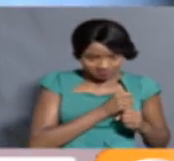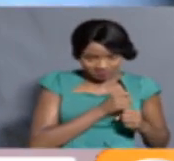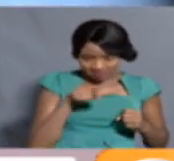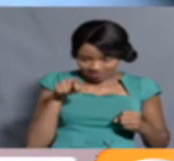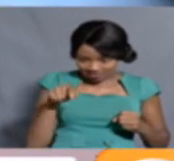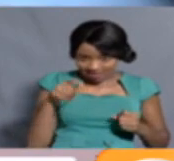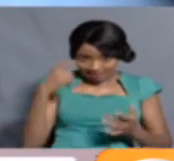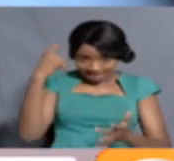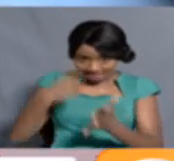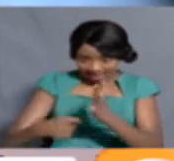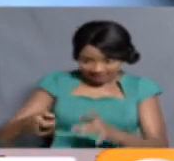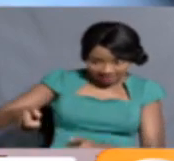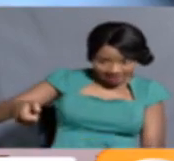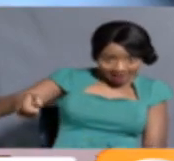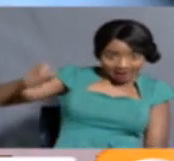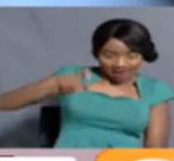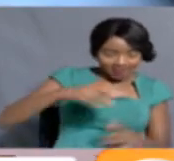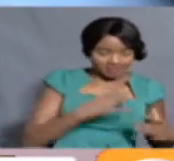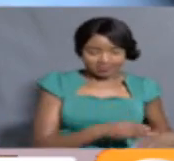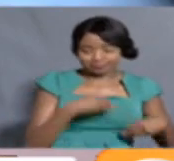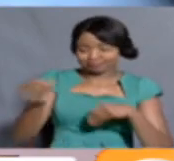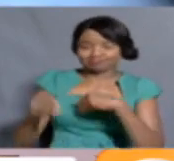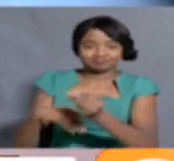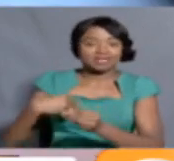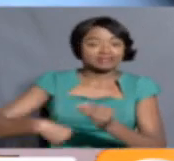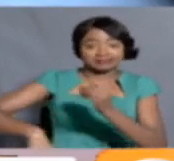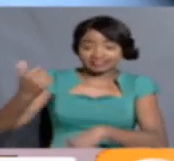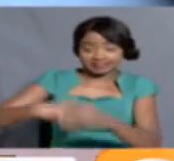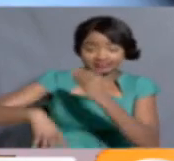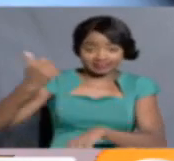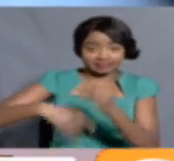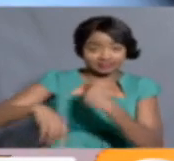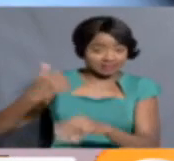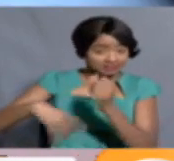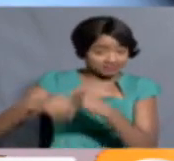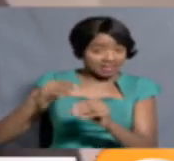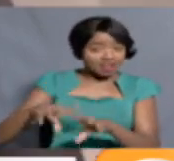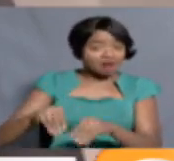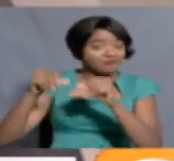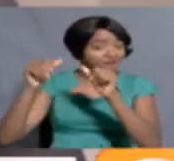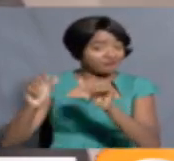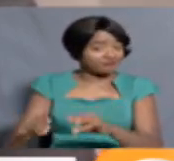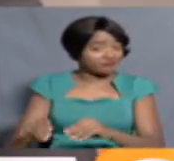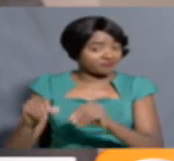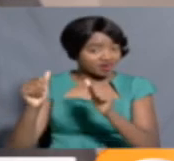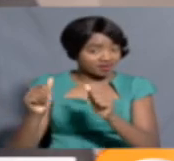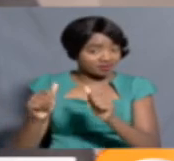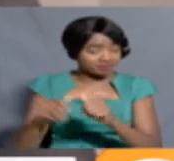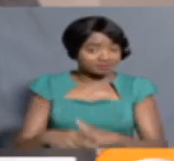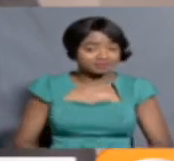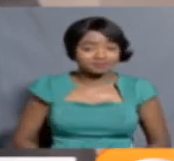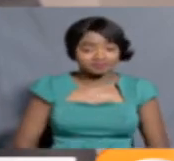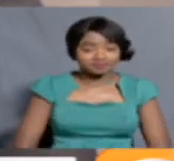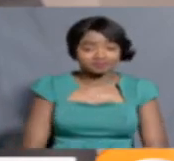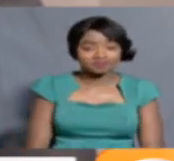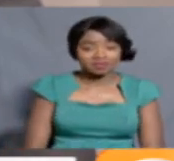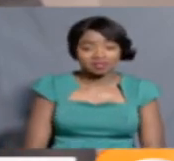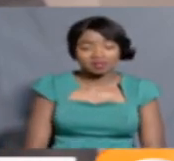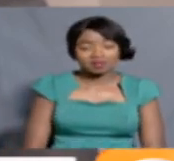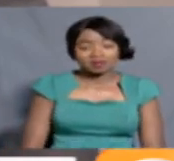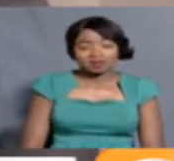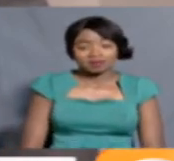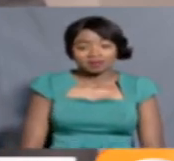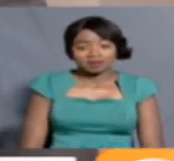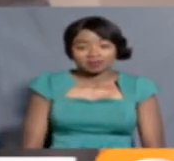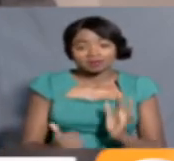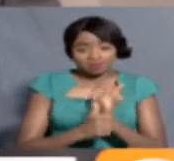and they're able to sell them at 3,000, 3,600 shillings for a 90 kg bag. The problem is, as a country, we may never be